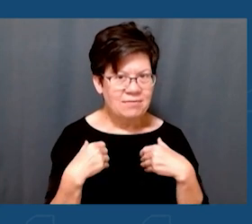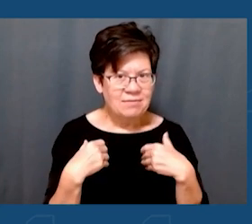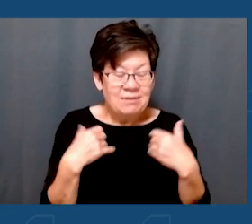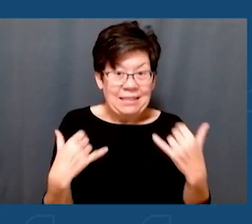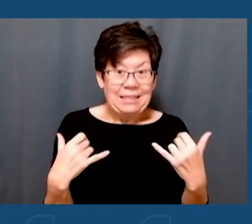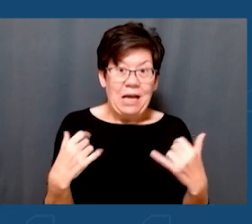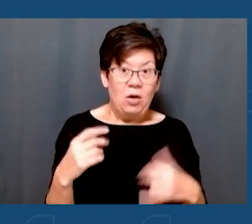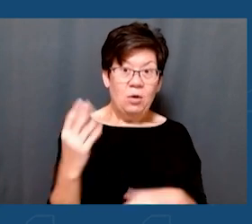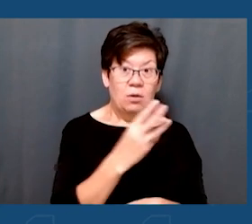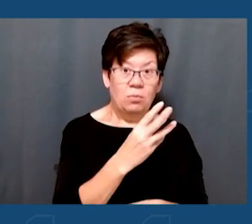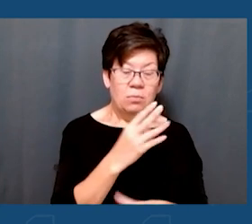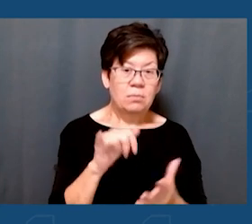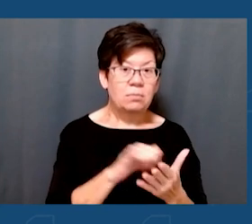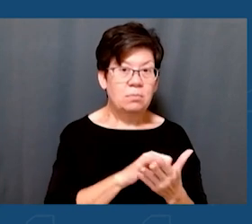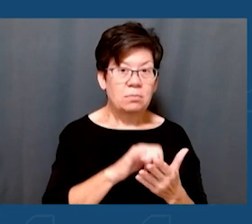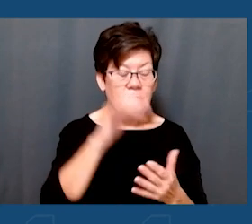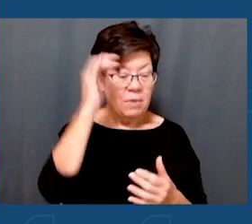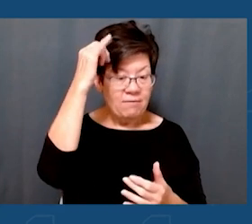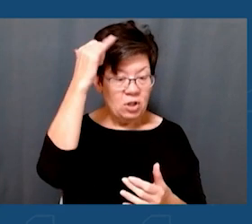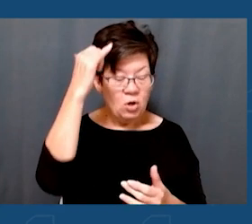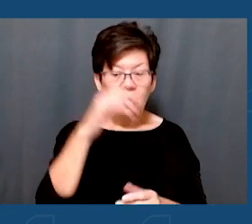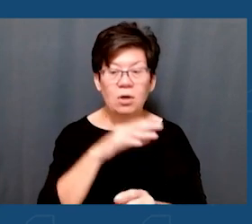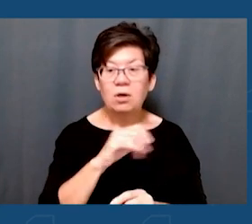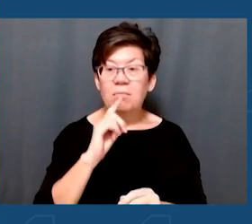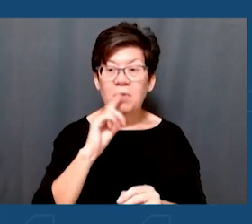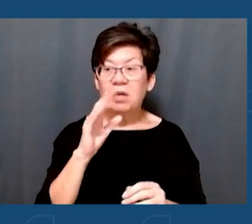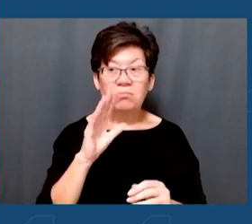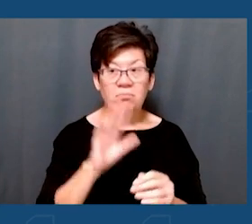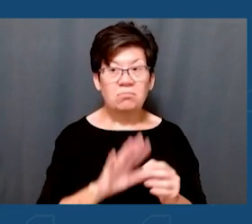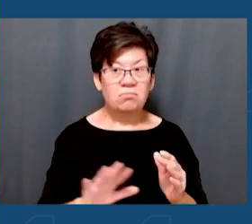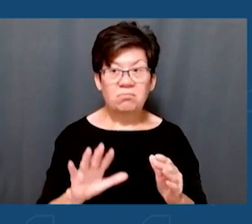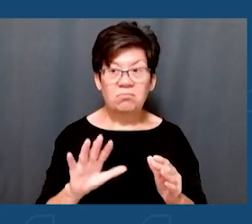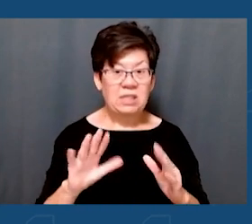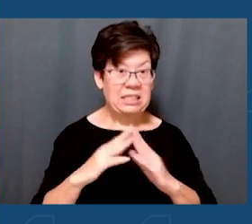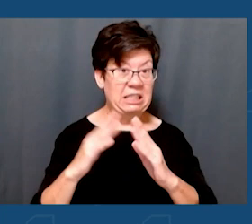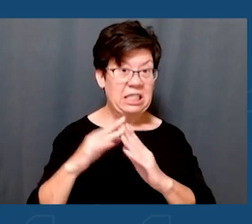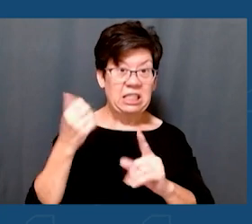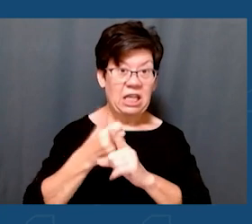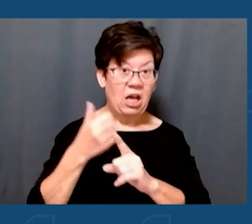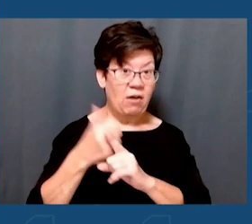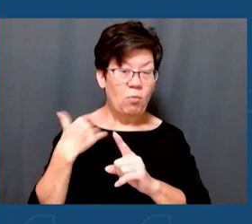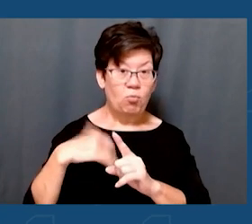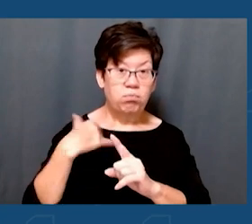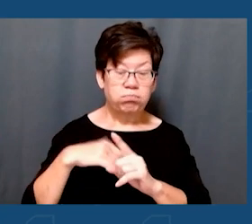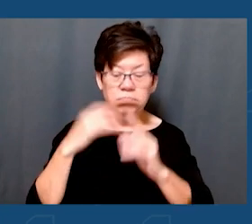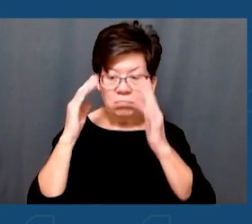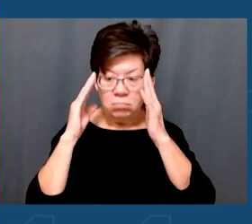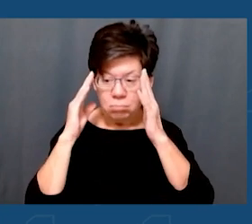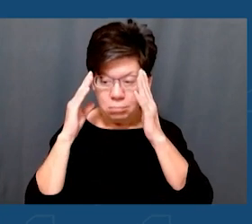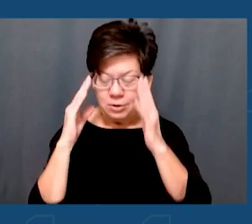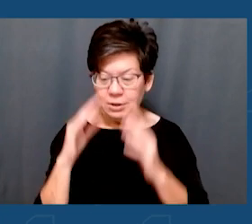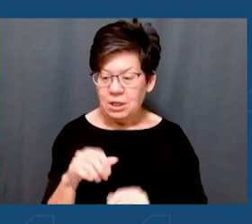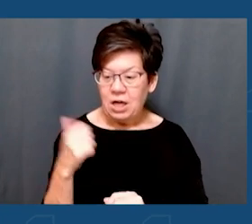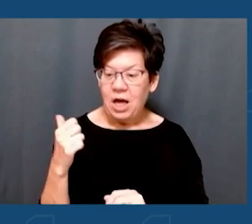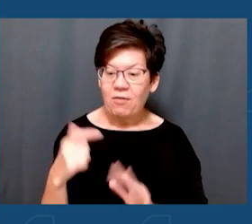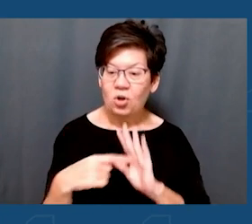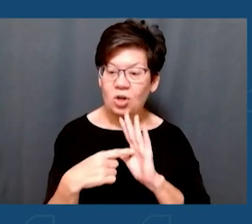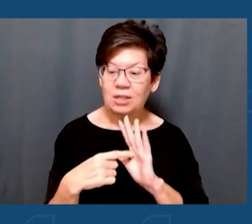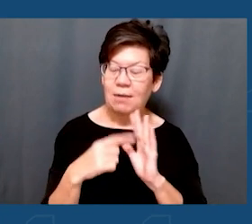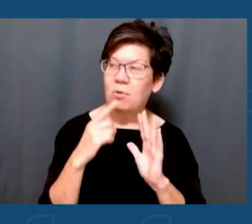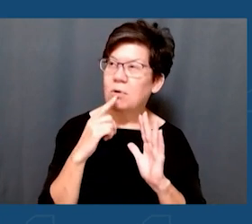Buffalo, but in the entire city of Buffalo. Another example of the